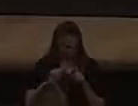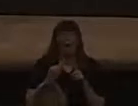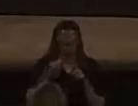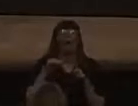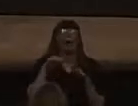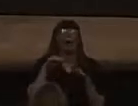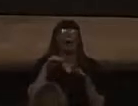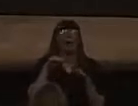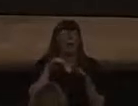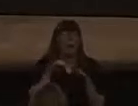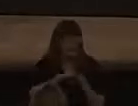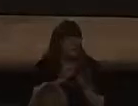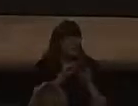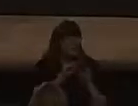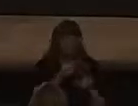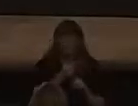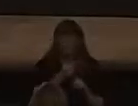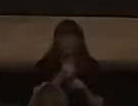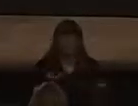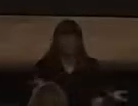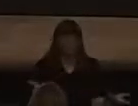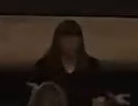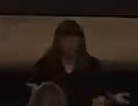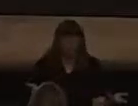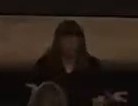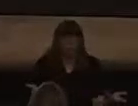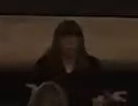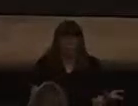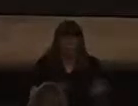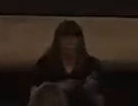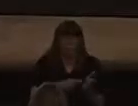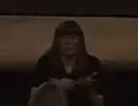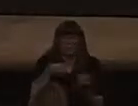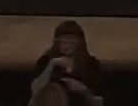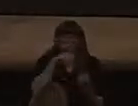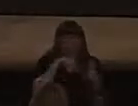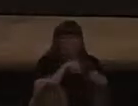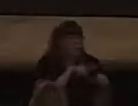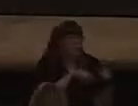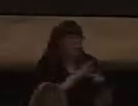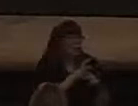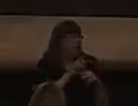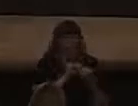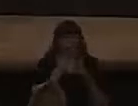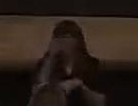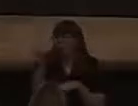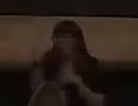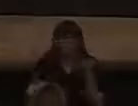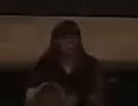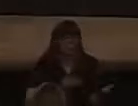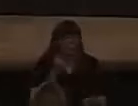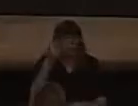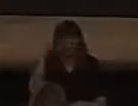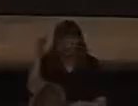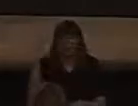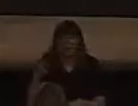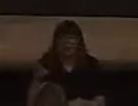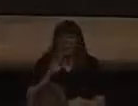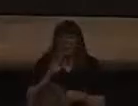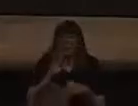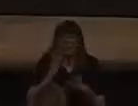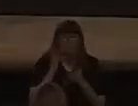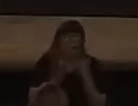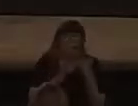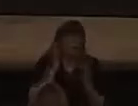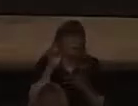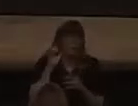get into the museum itself, they sometimes get turned around and they can't find their way back. One man talked about the embarrassment